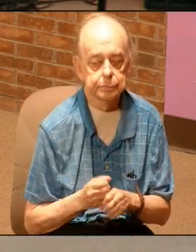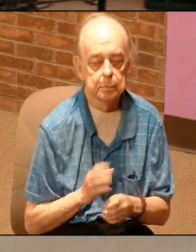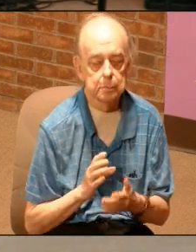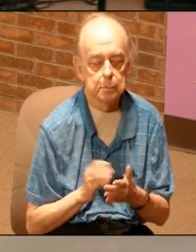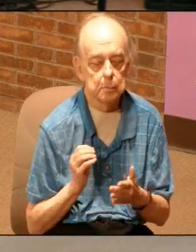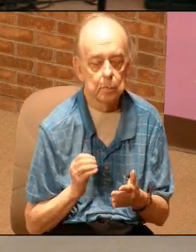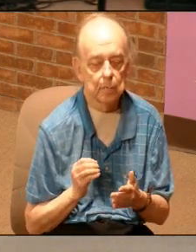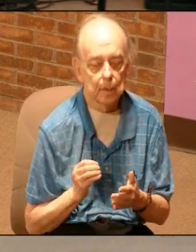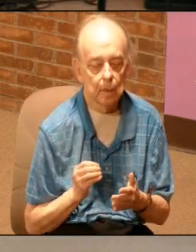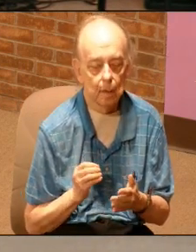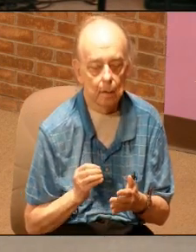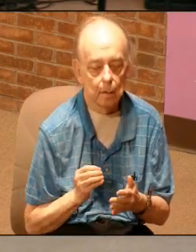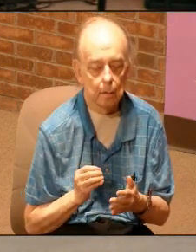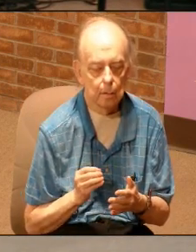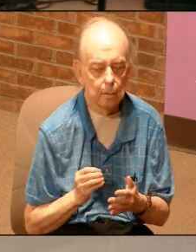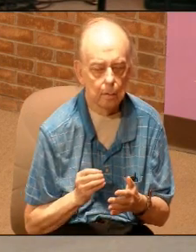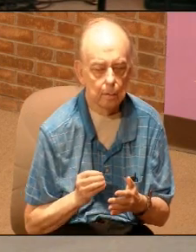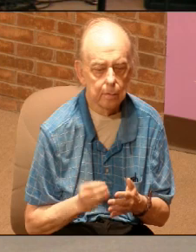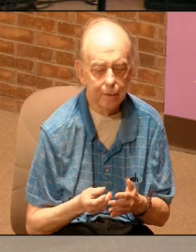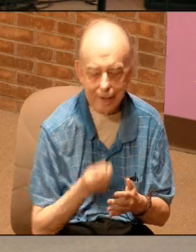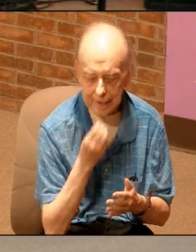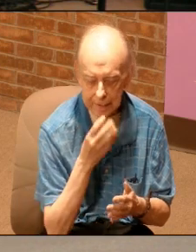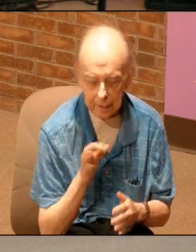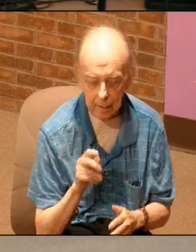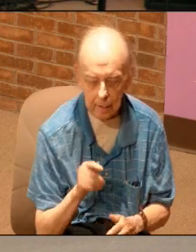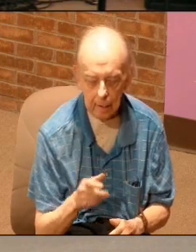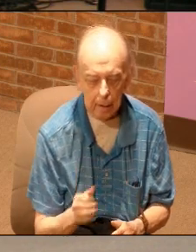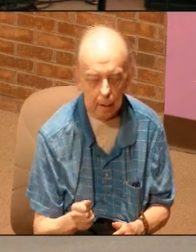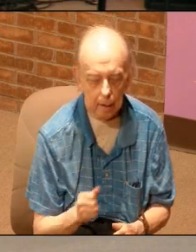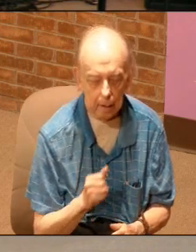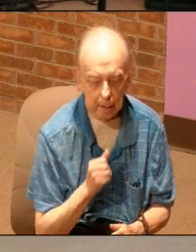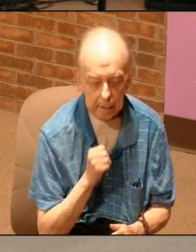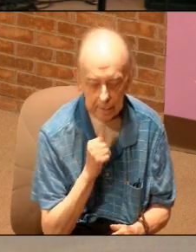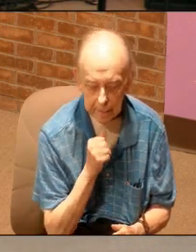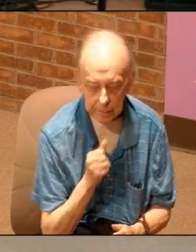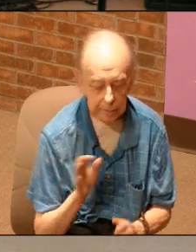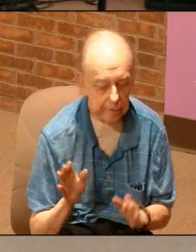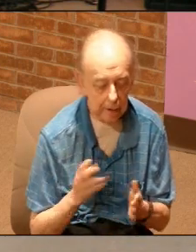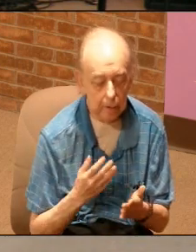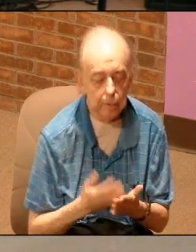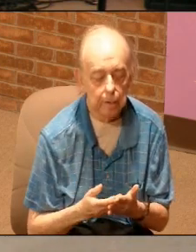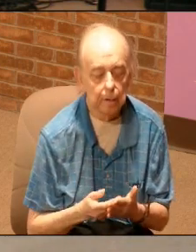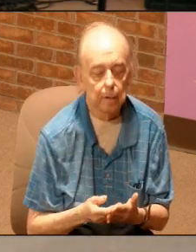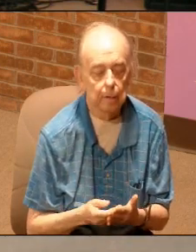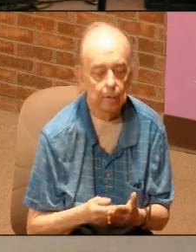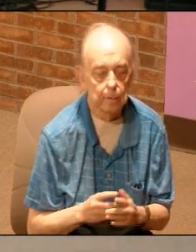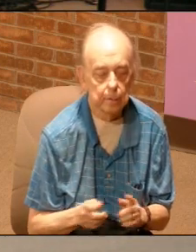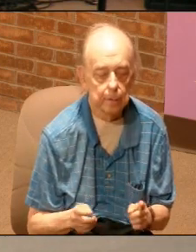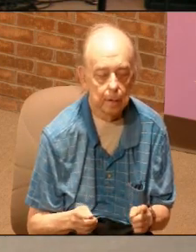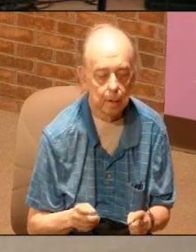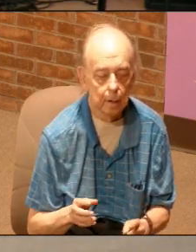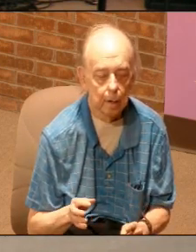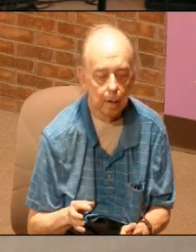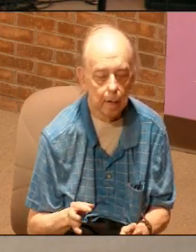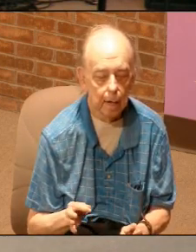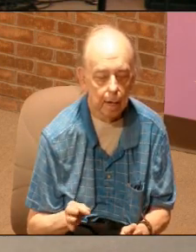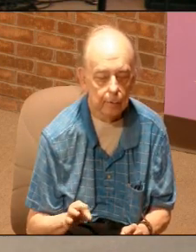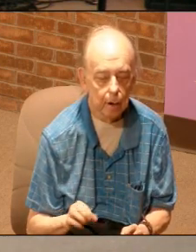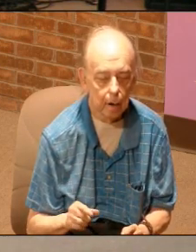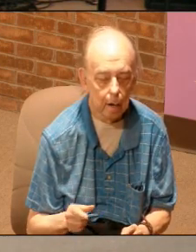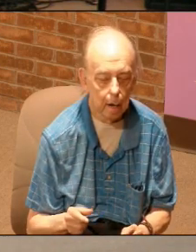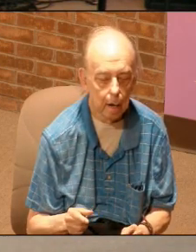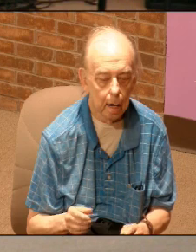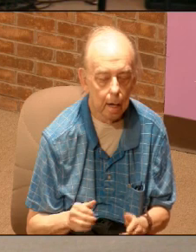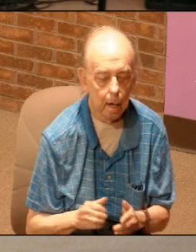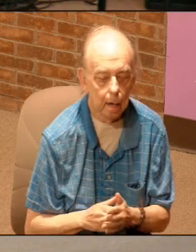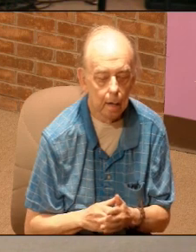learn to eat the frog. Doesn't sound appealing. But this frog has